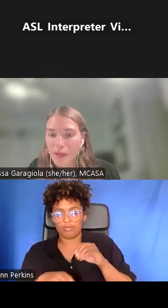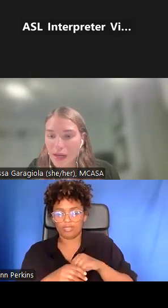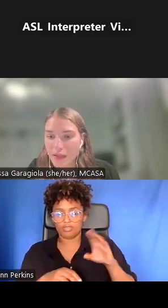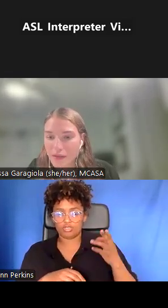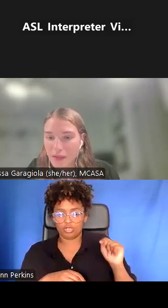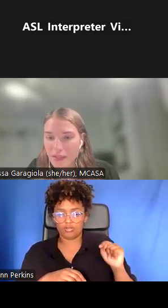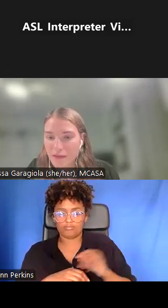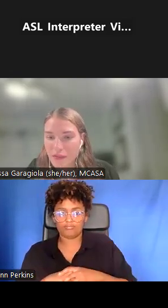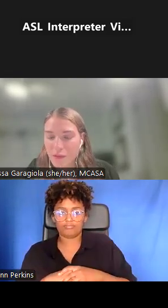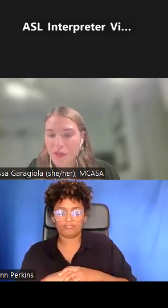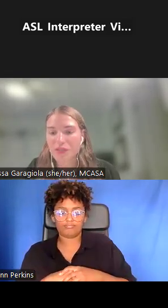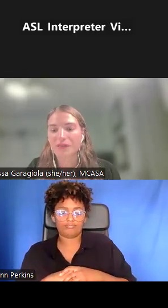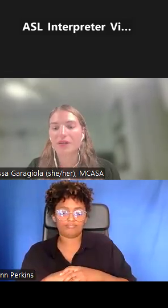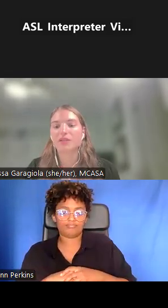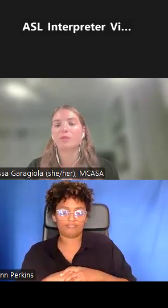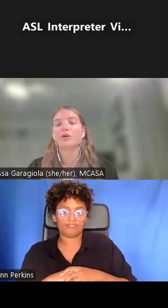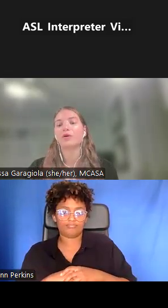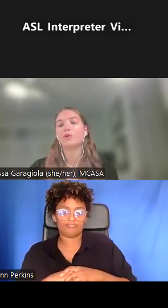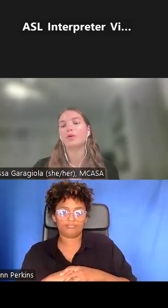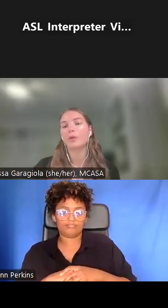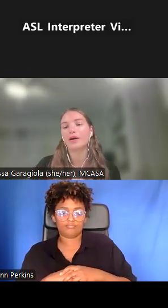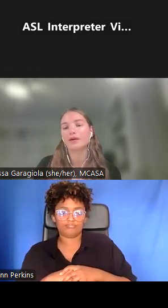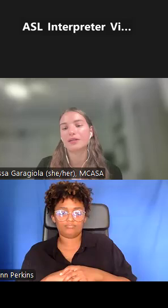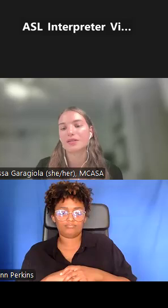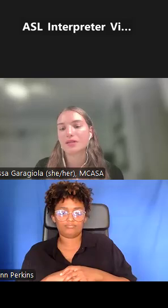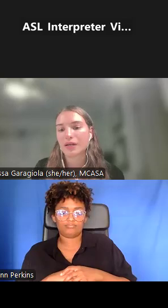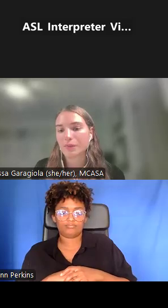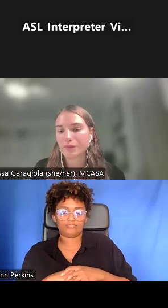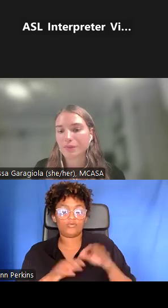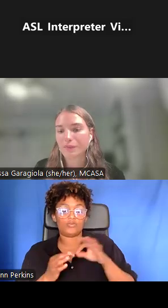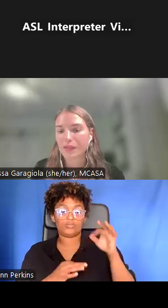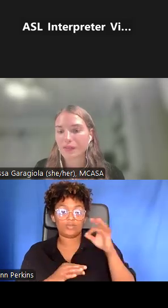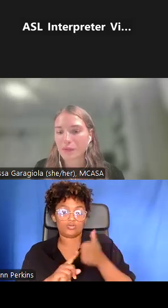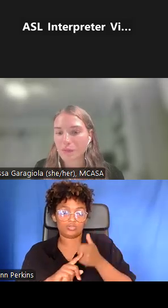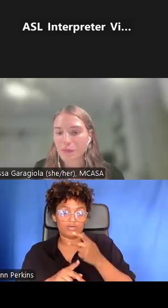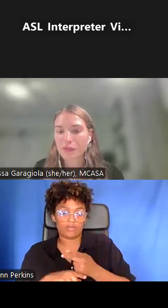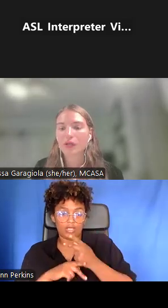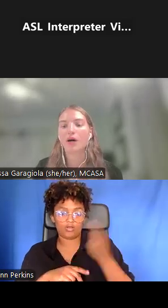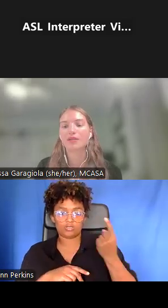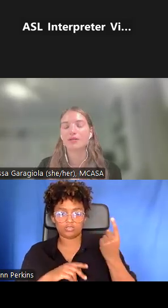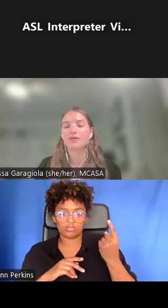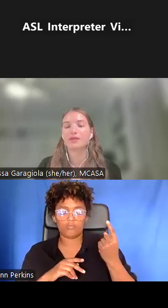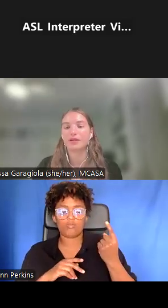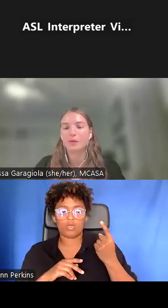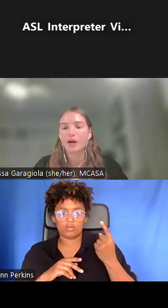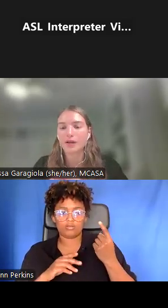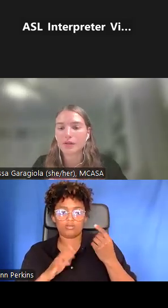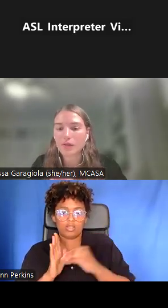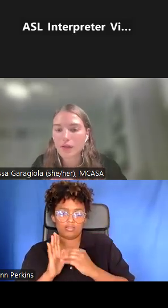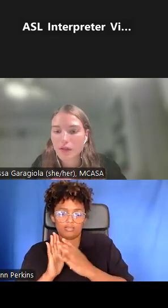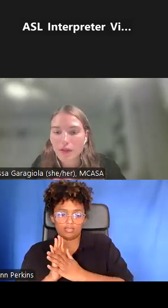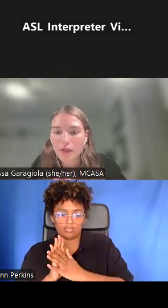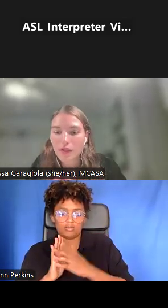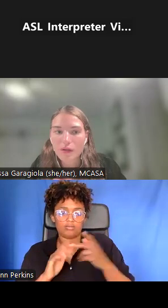And I do want to highlight, looks like for spiritual self-care, someone put pro bono work as their cause, their other thing that they work